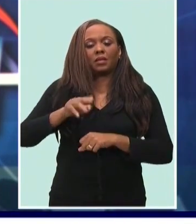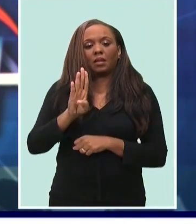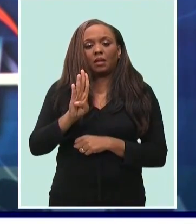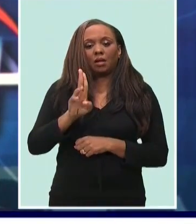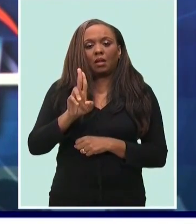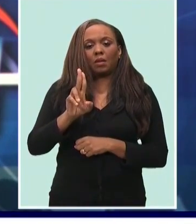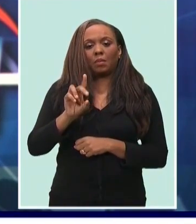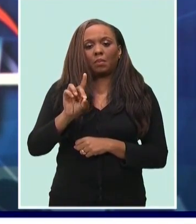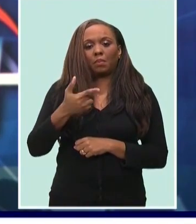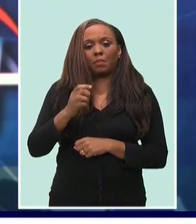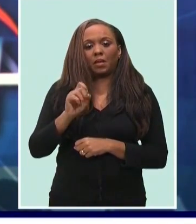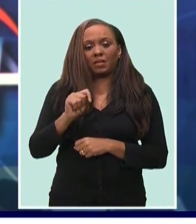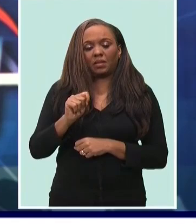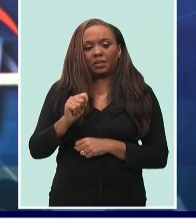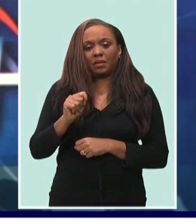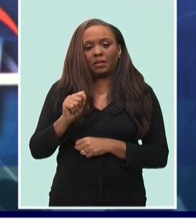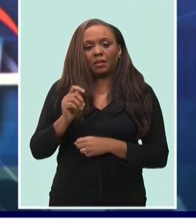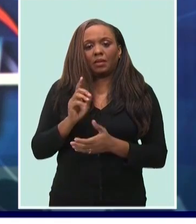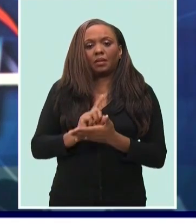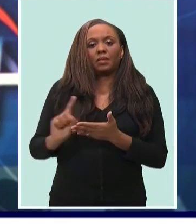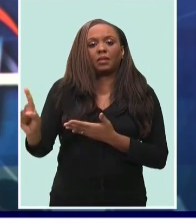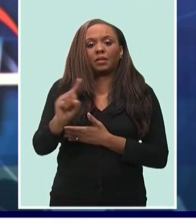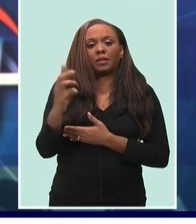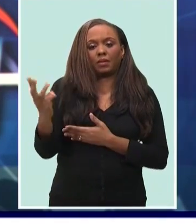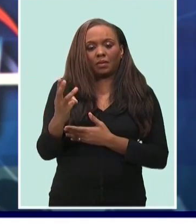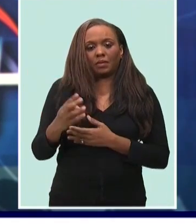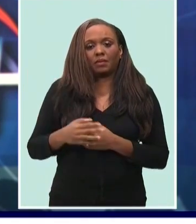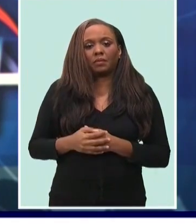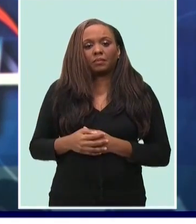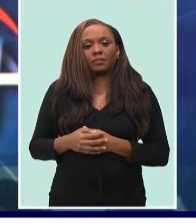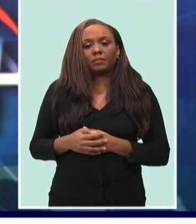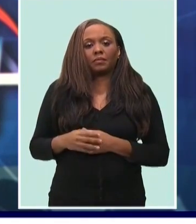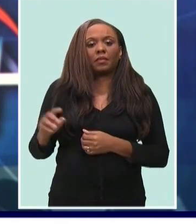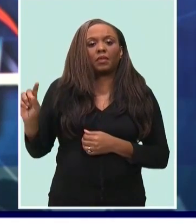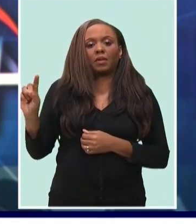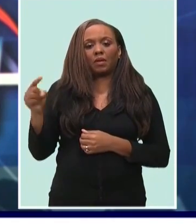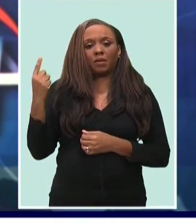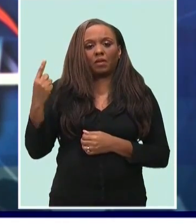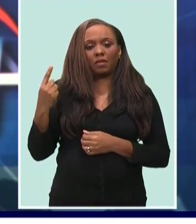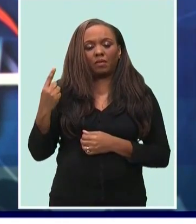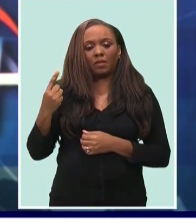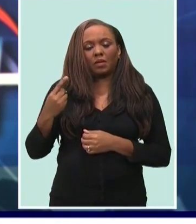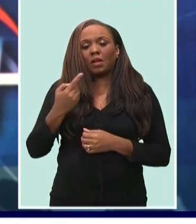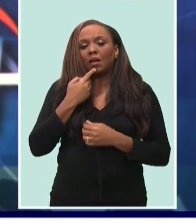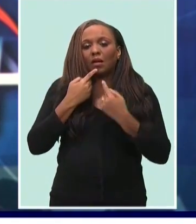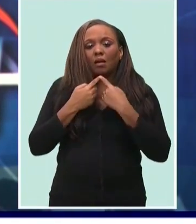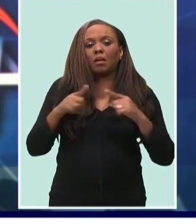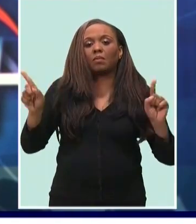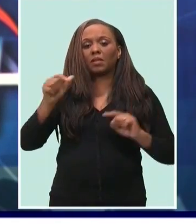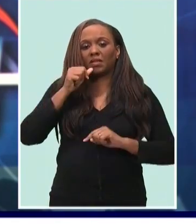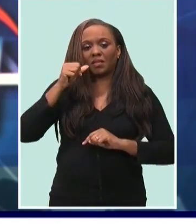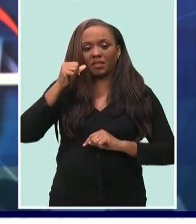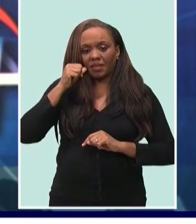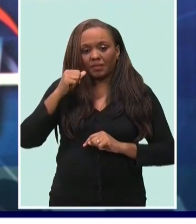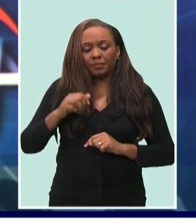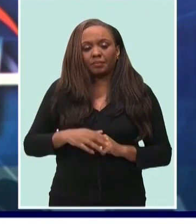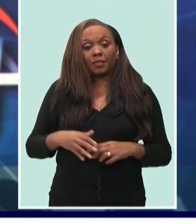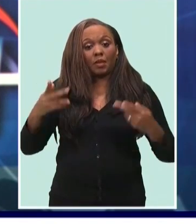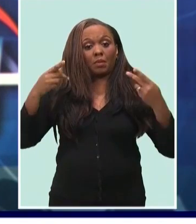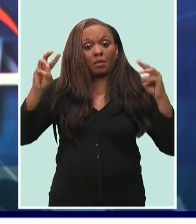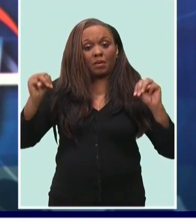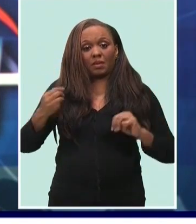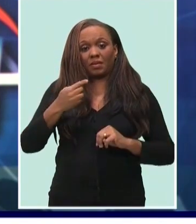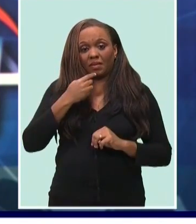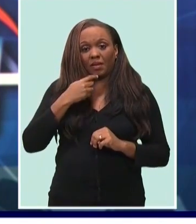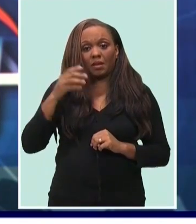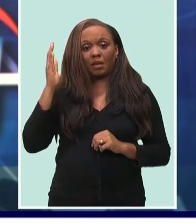week, Wednesday. She made the announcement during the official opening of the St. Nicholas Abbey Railway last evening. The Prime Minister also revealed that for the very